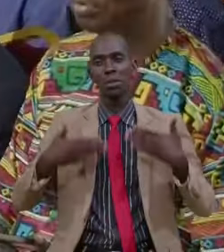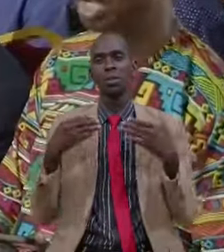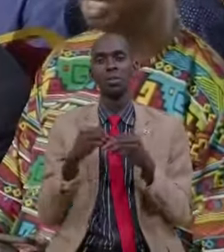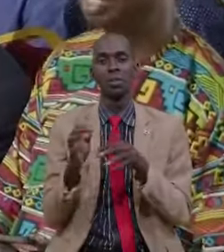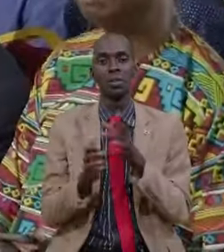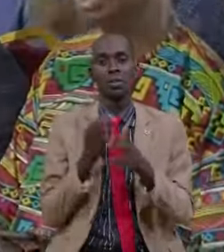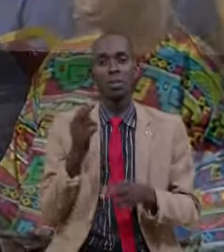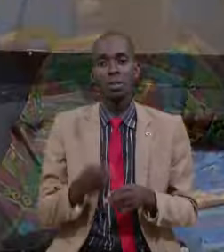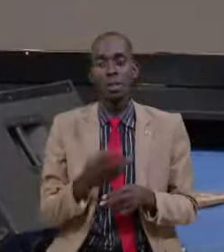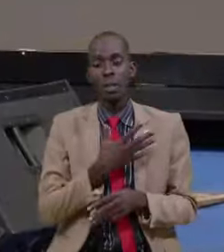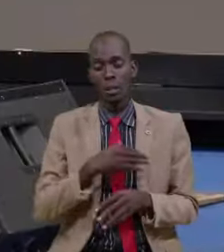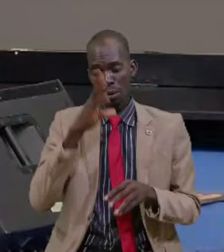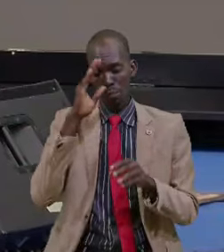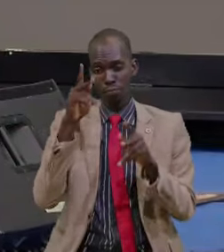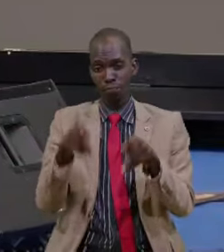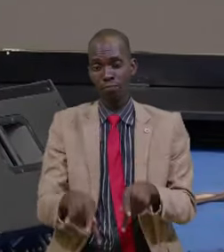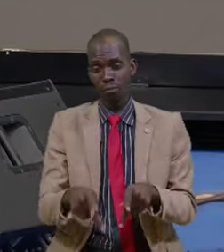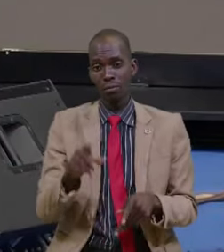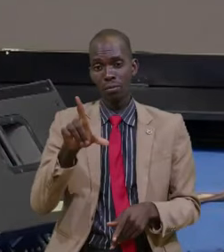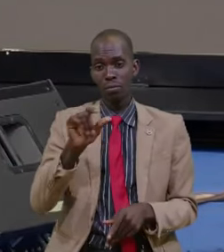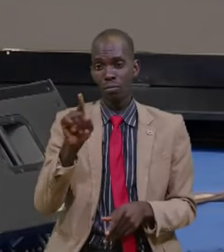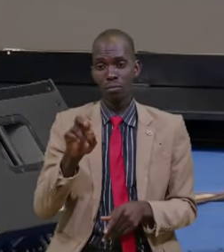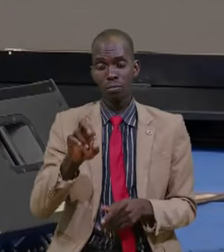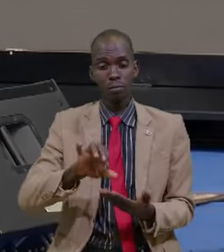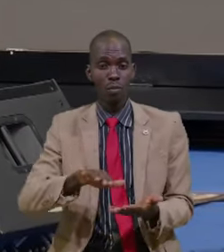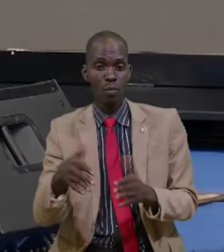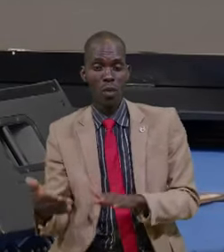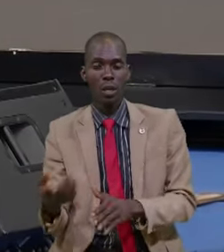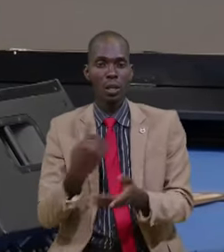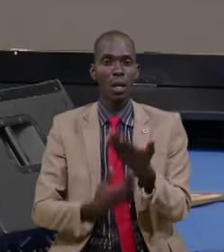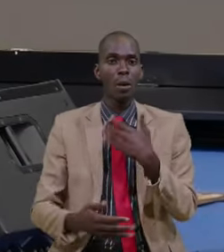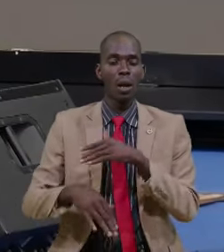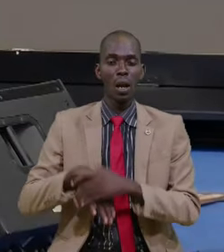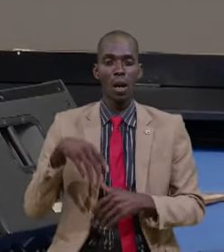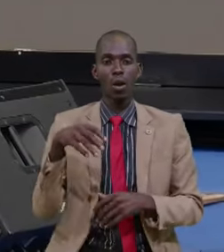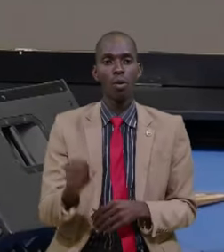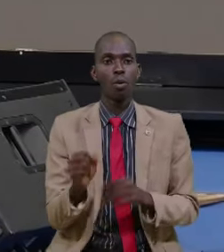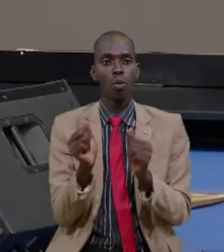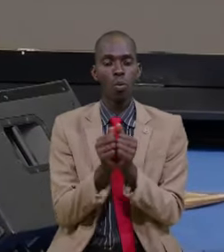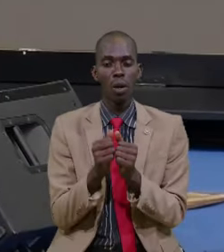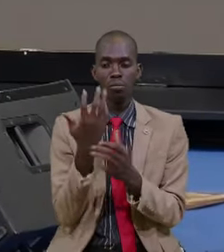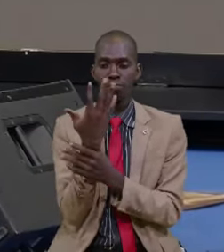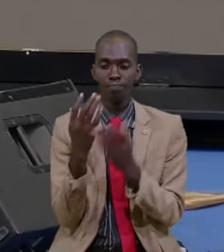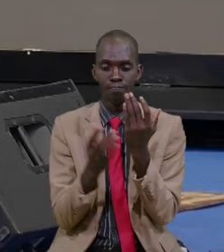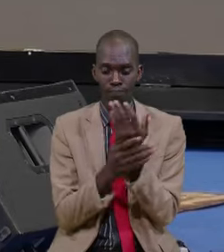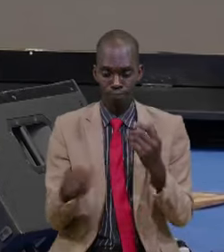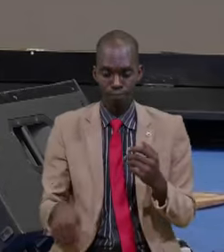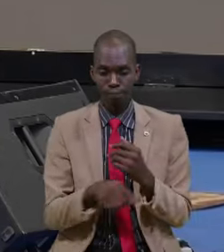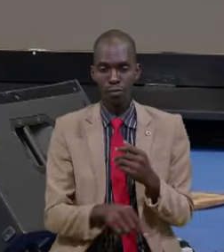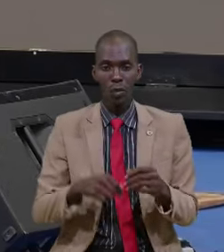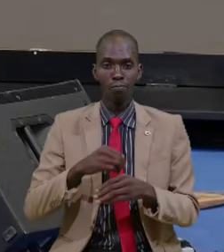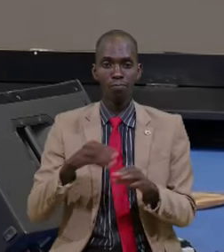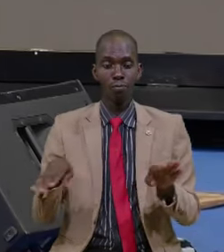was dead came forth, bound hand and foot with grave clothes, and